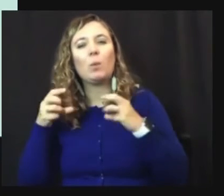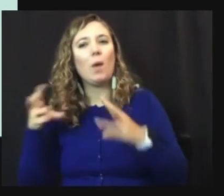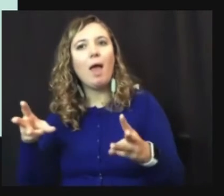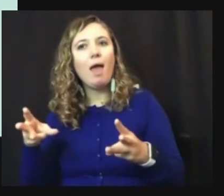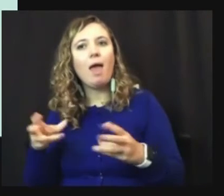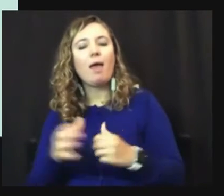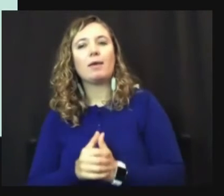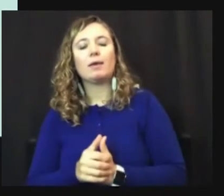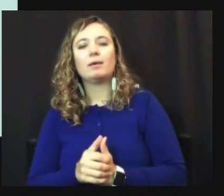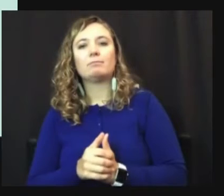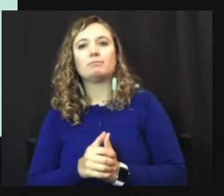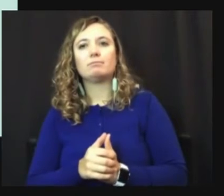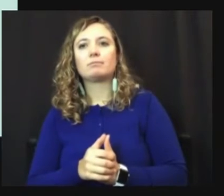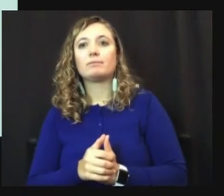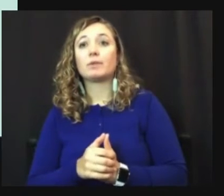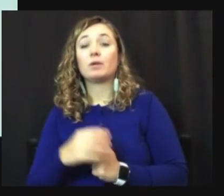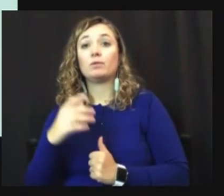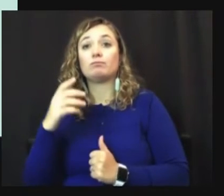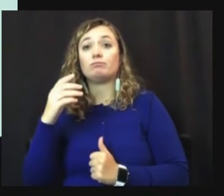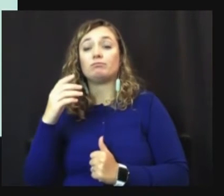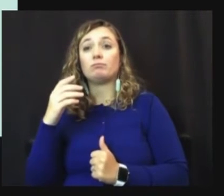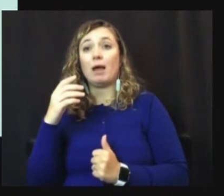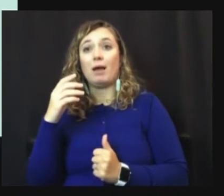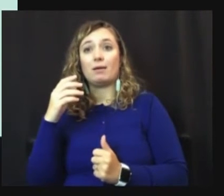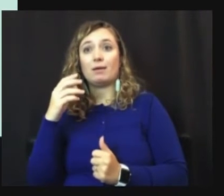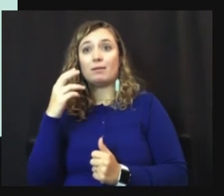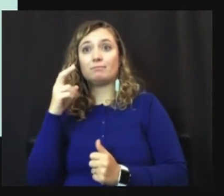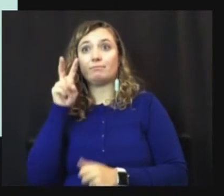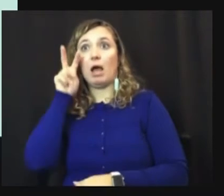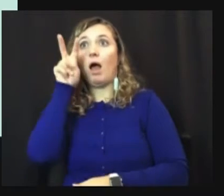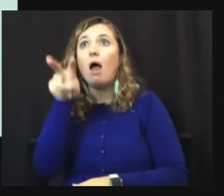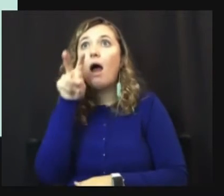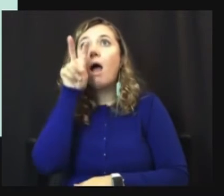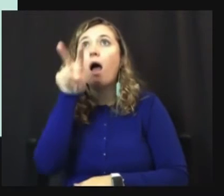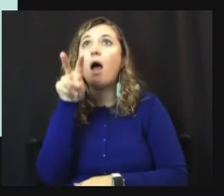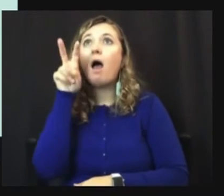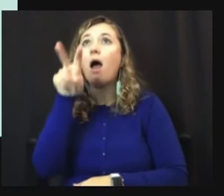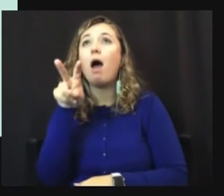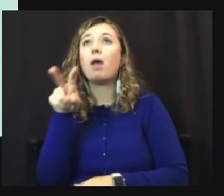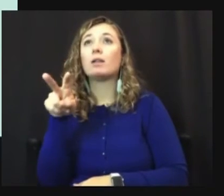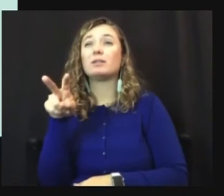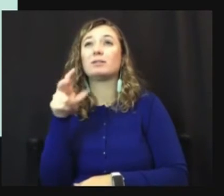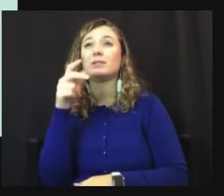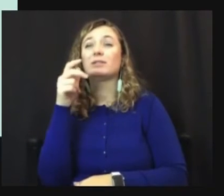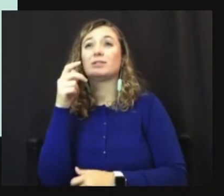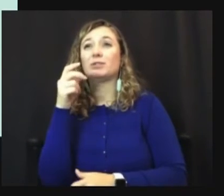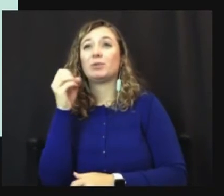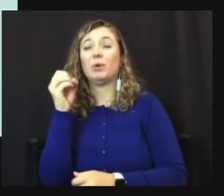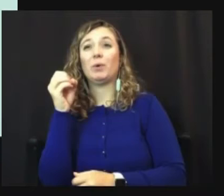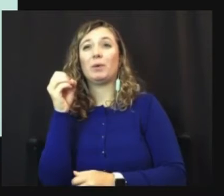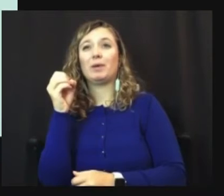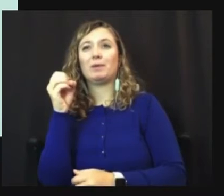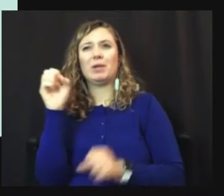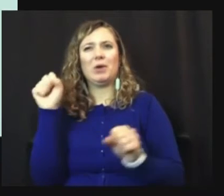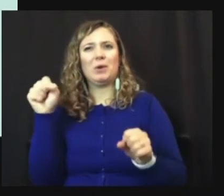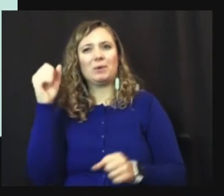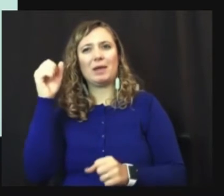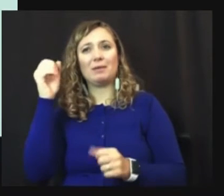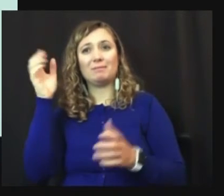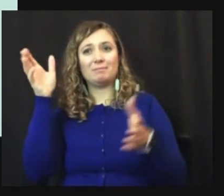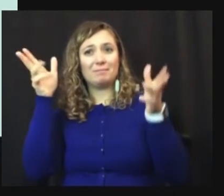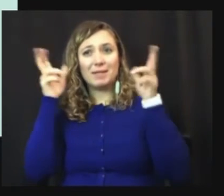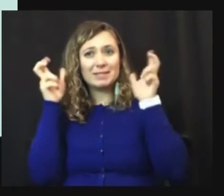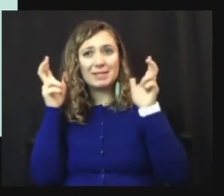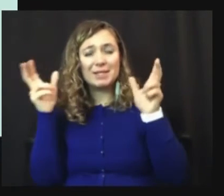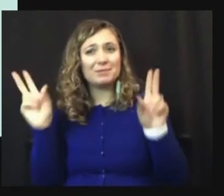And recognizing that our eyes don't have to be on the screen to be listening, or our bodies don't have to be still, is a